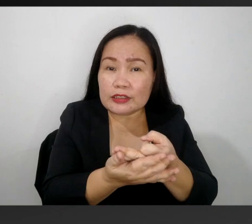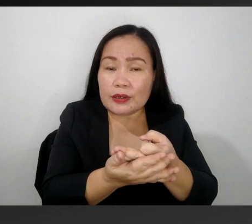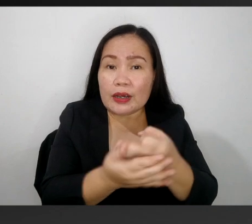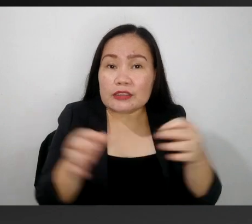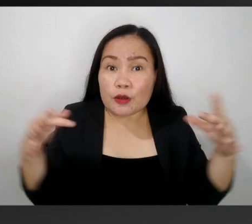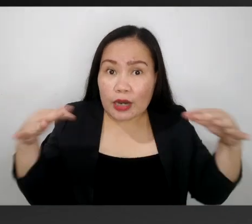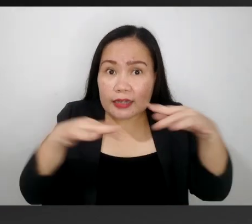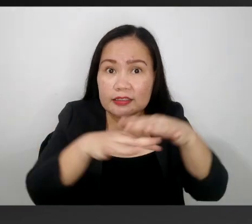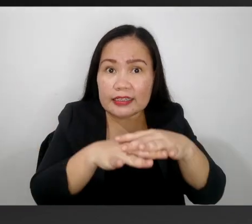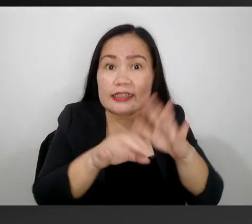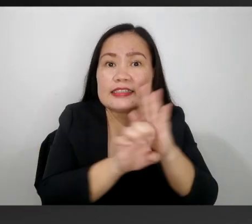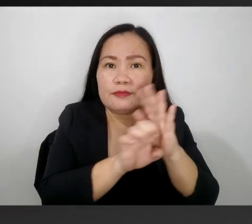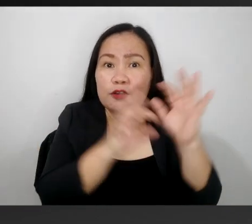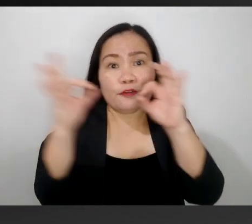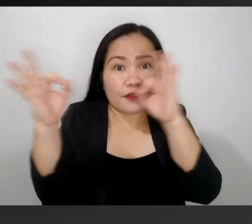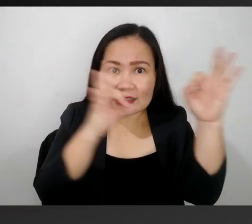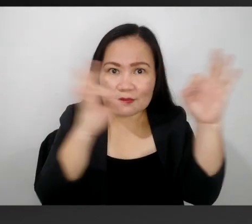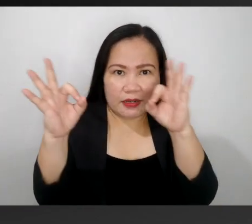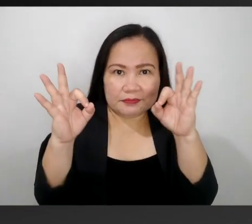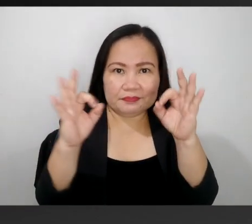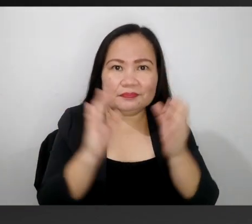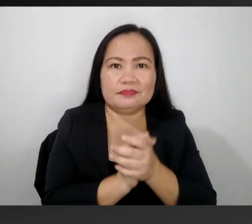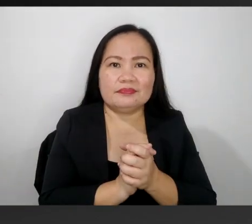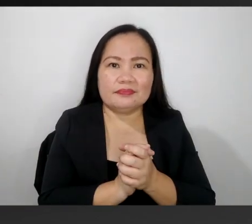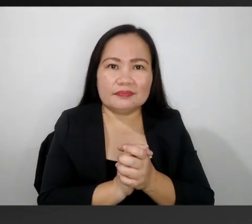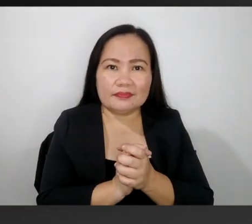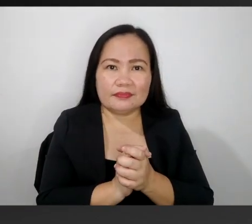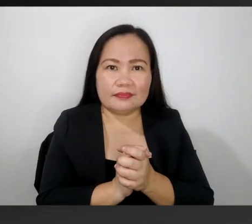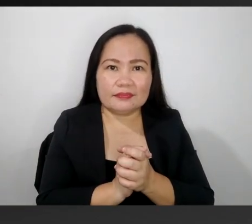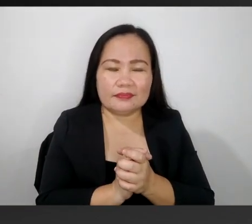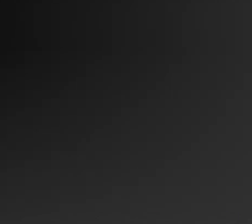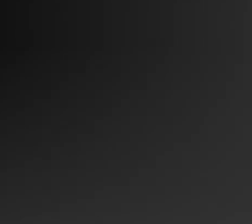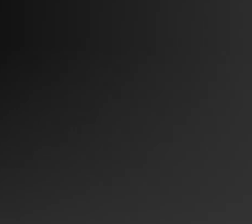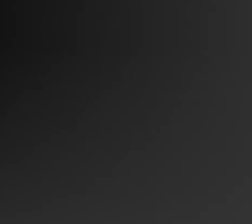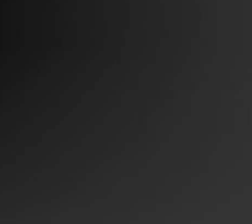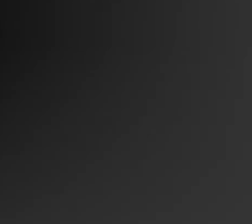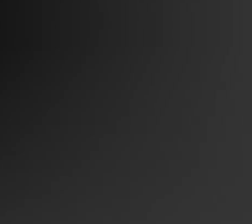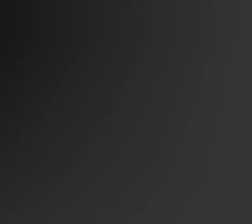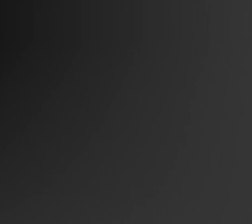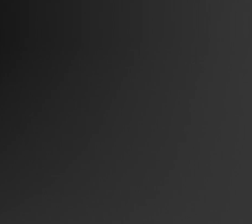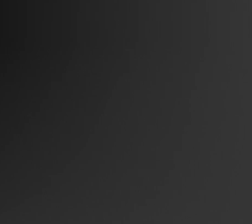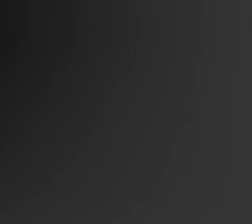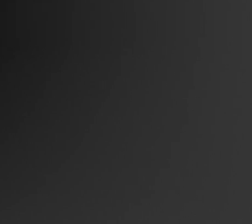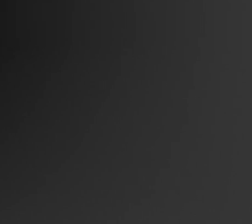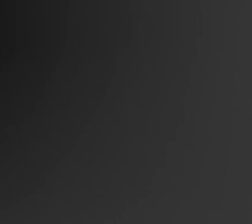time and money into gatherings such as festivals.